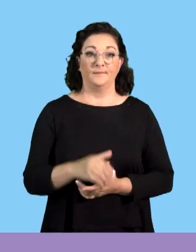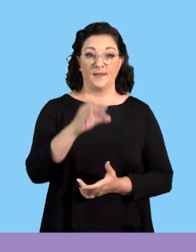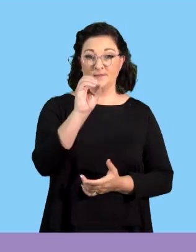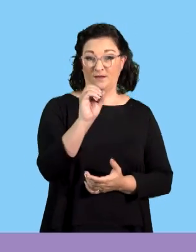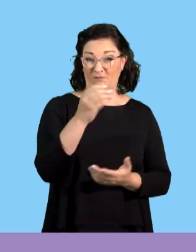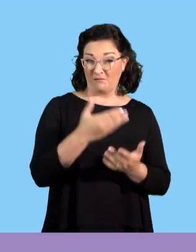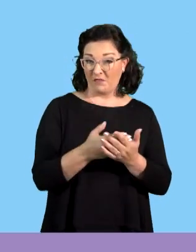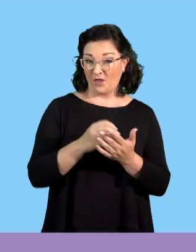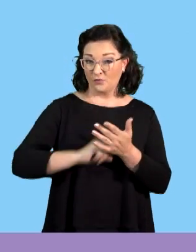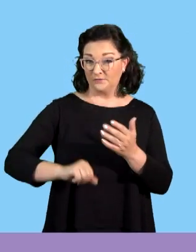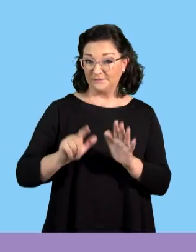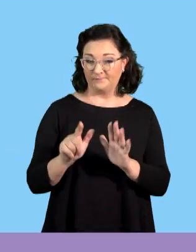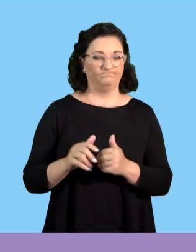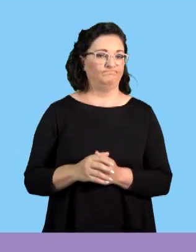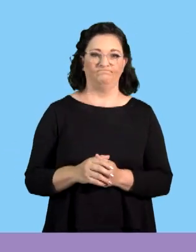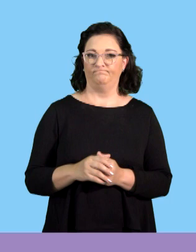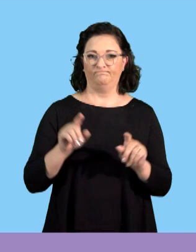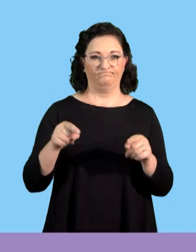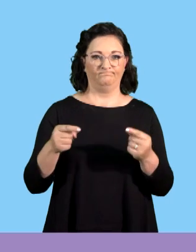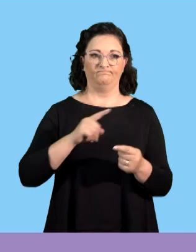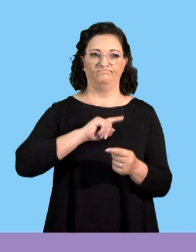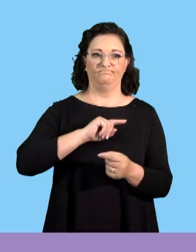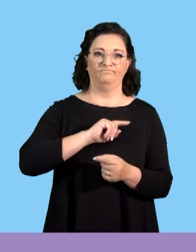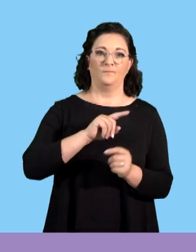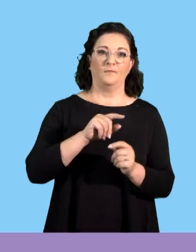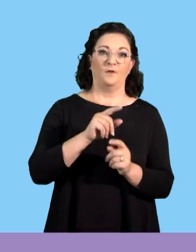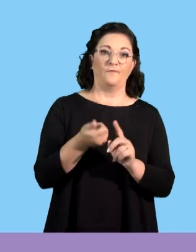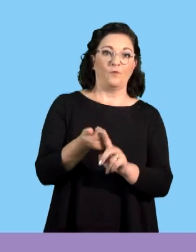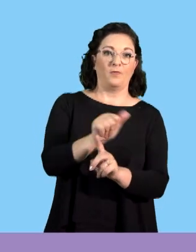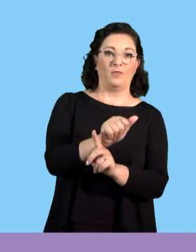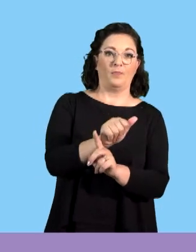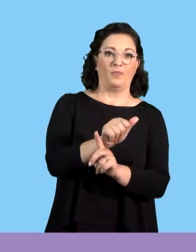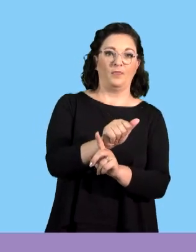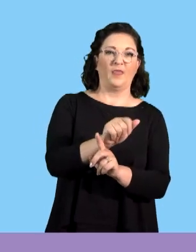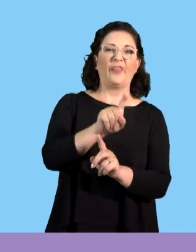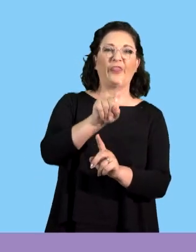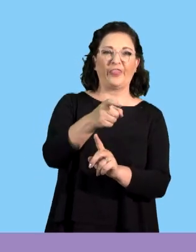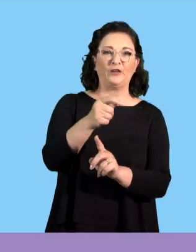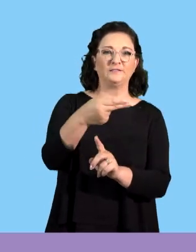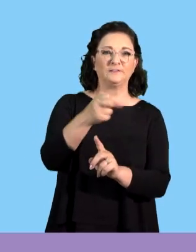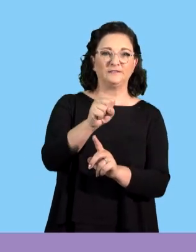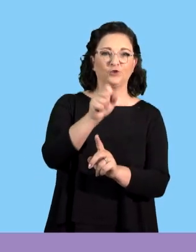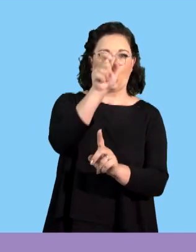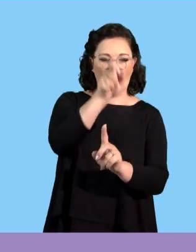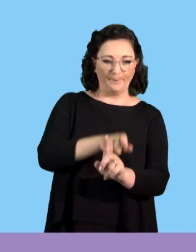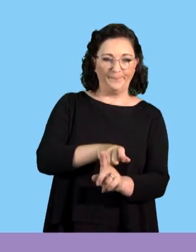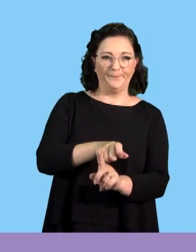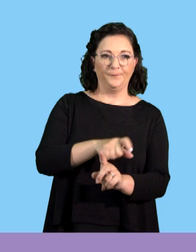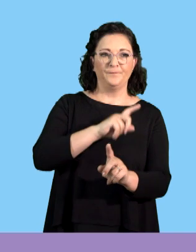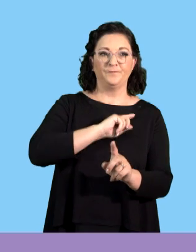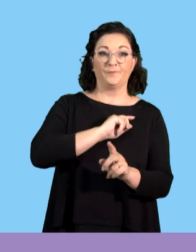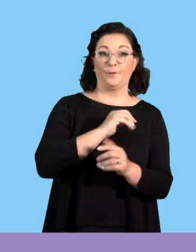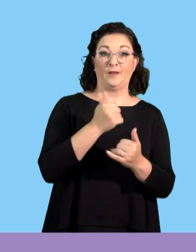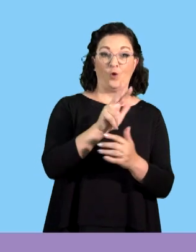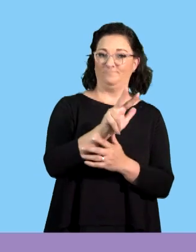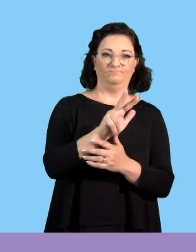see. Can we have a 0 subtract a 7? No. So we go and take from the thousands column. So this will leave